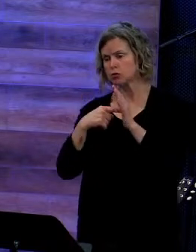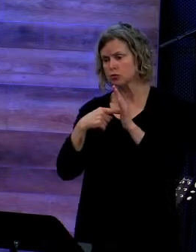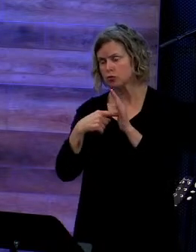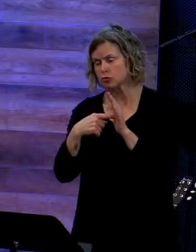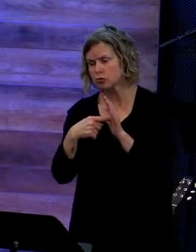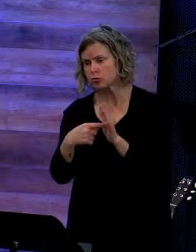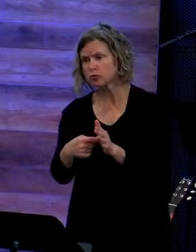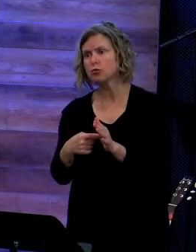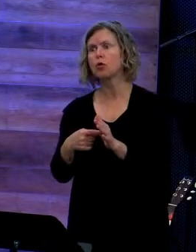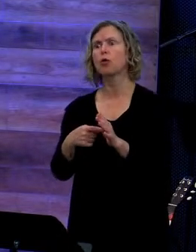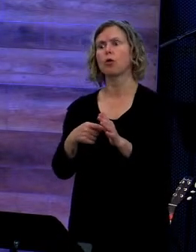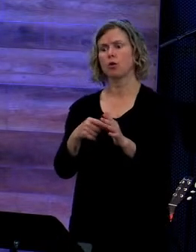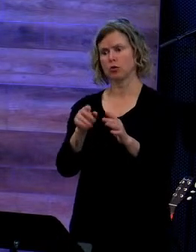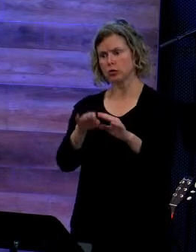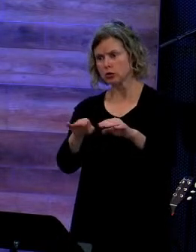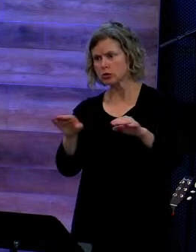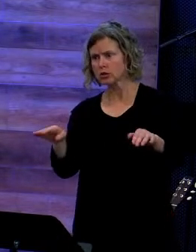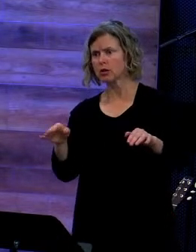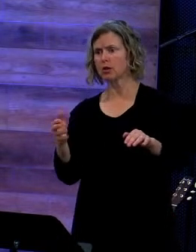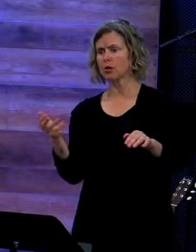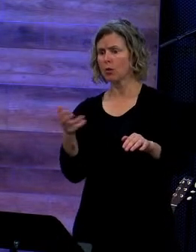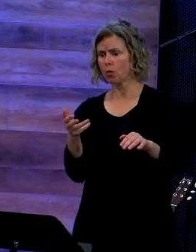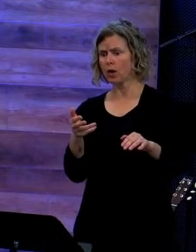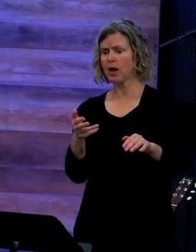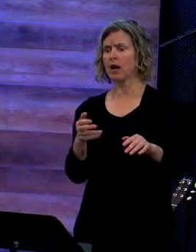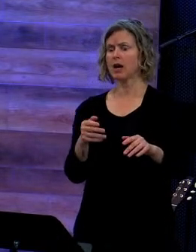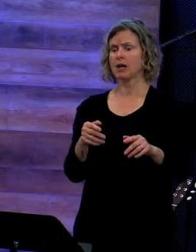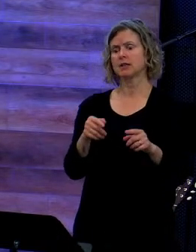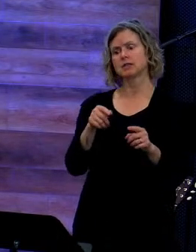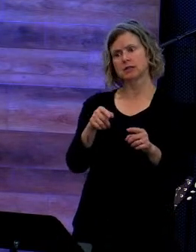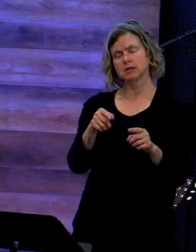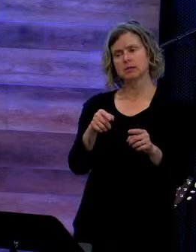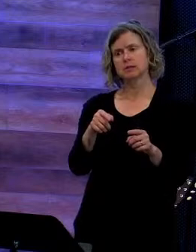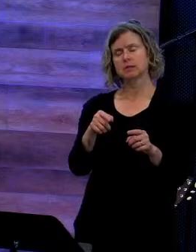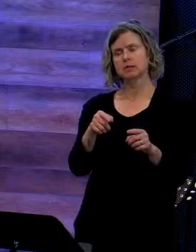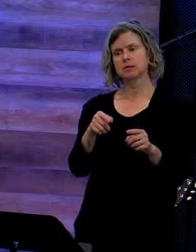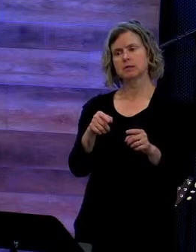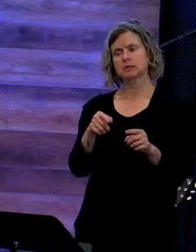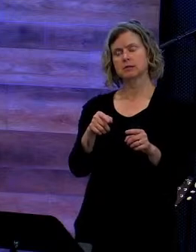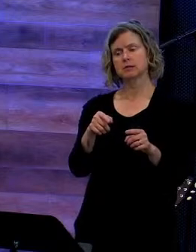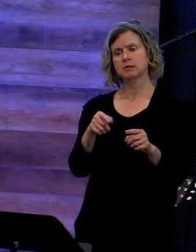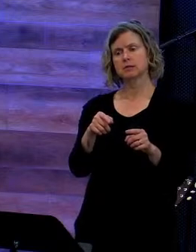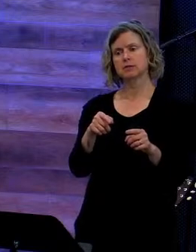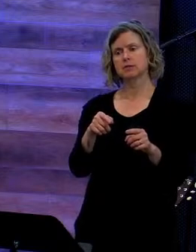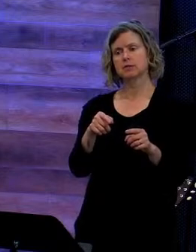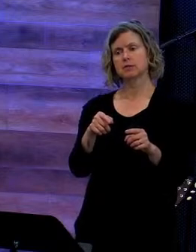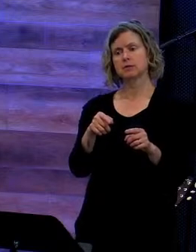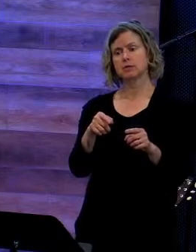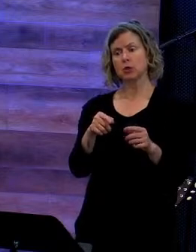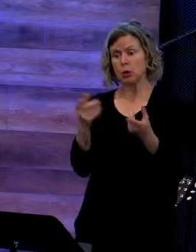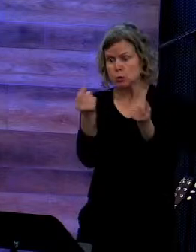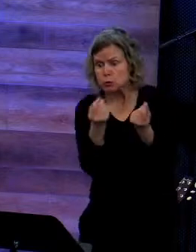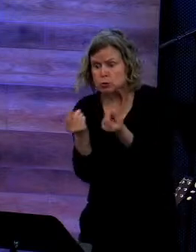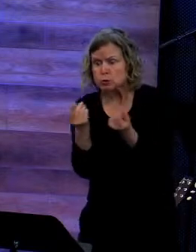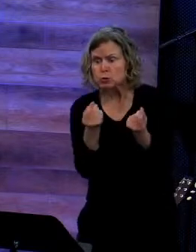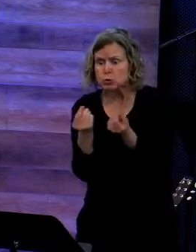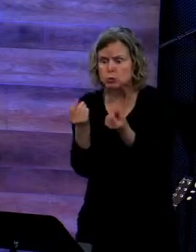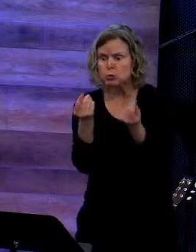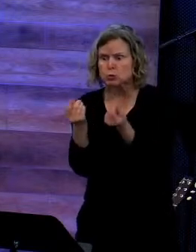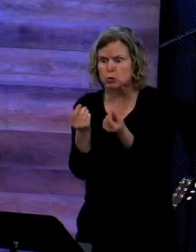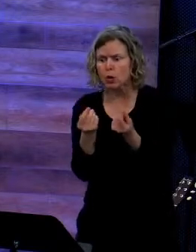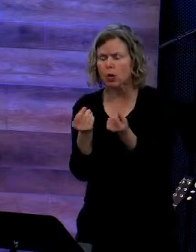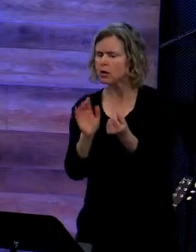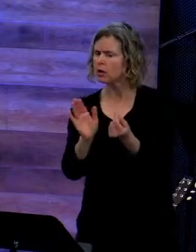Not saying sports are bad, not saying activities are bad, but when does it get to the point where you're elevating the desires of your kids or